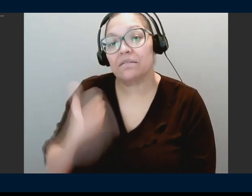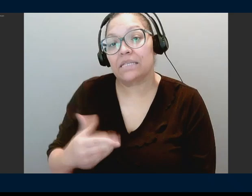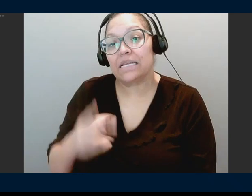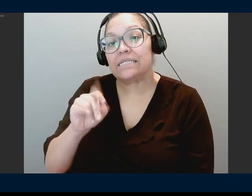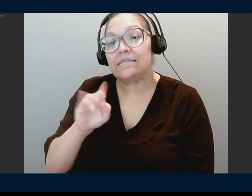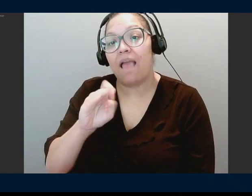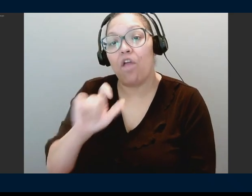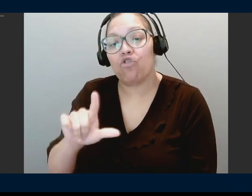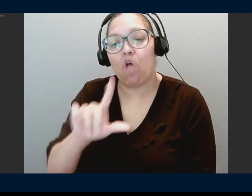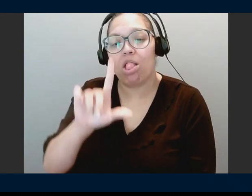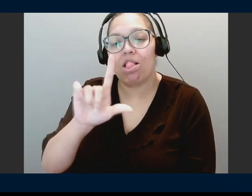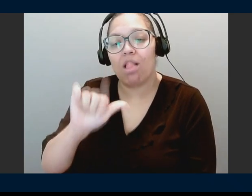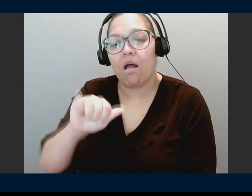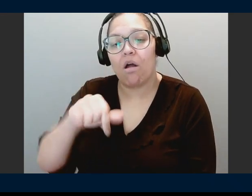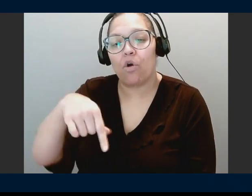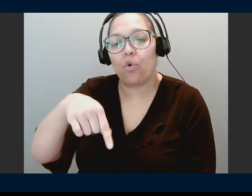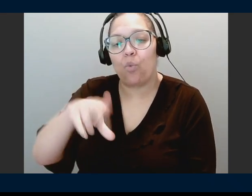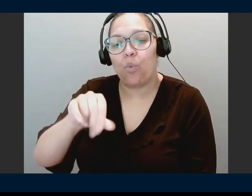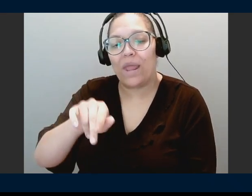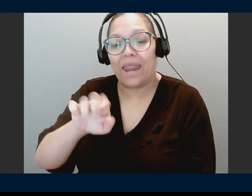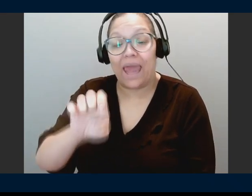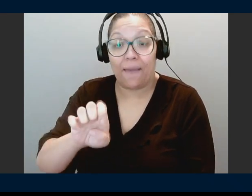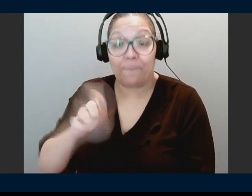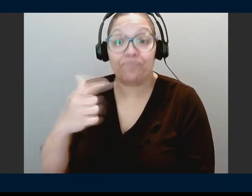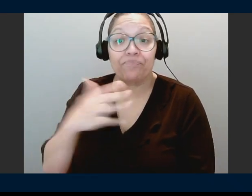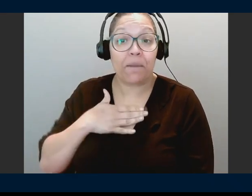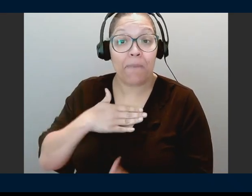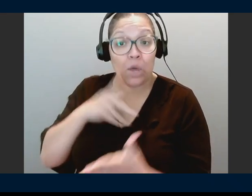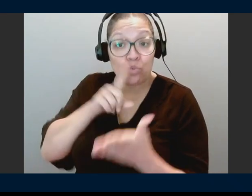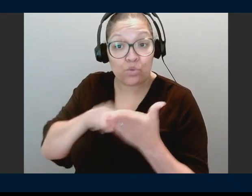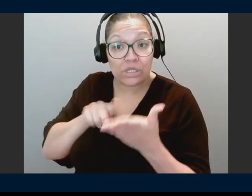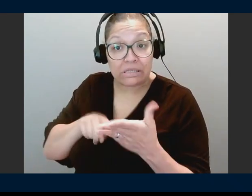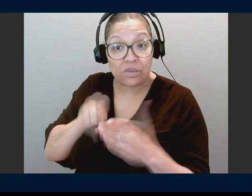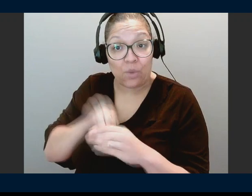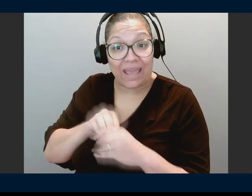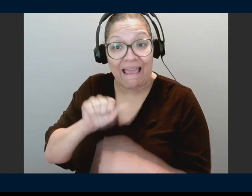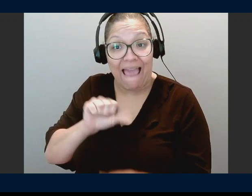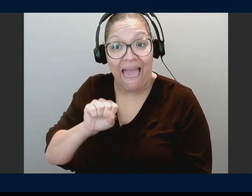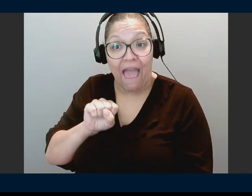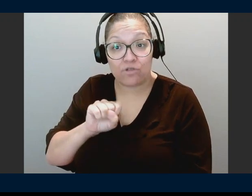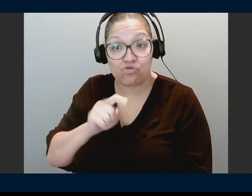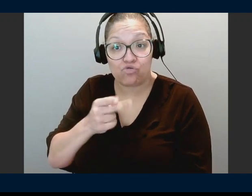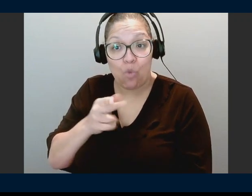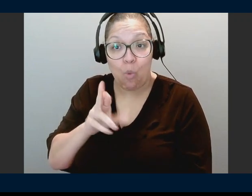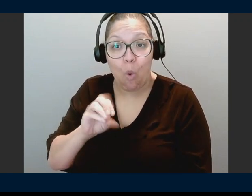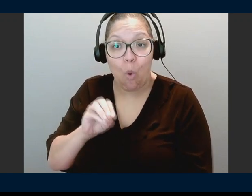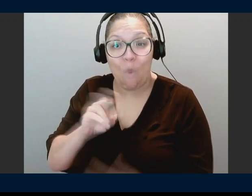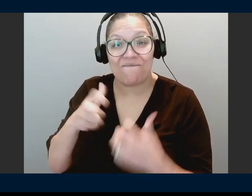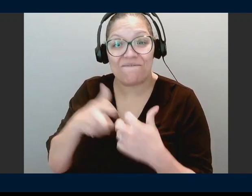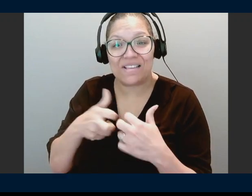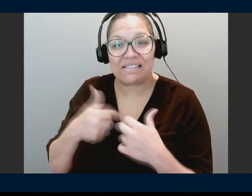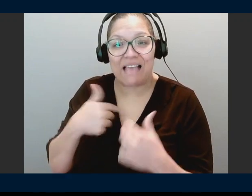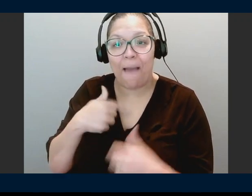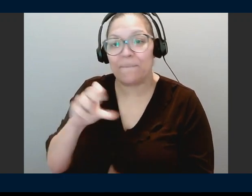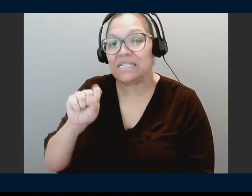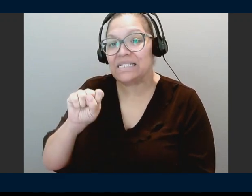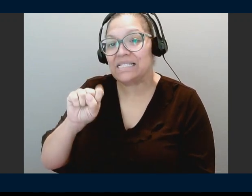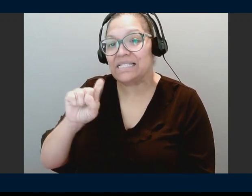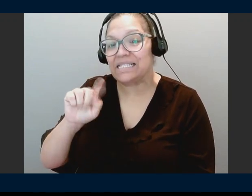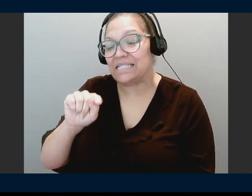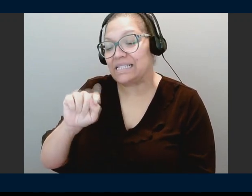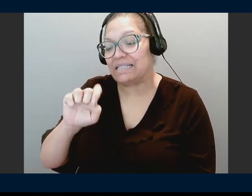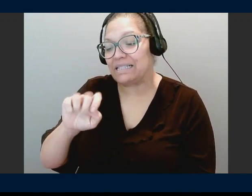LeQuanet. My research is in astrophysics. I'm specifically a stellar astrophysicist, so I